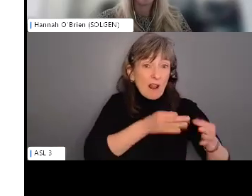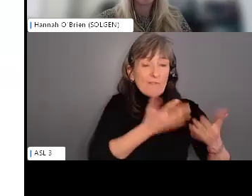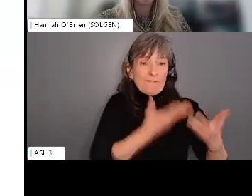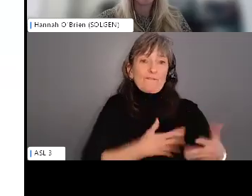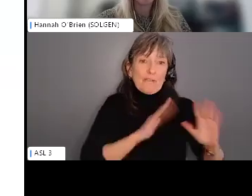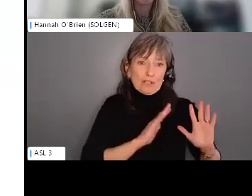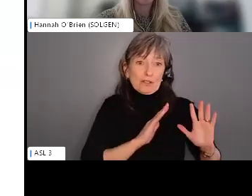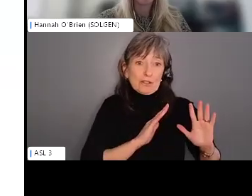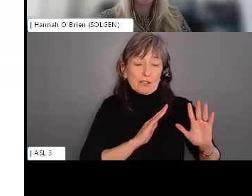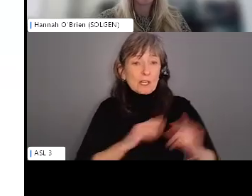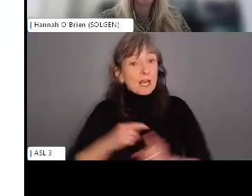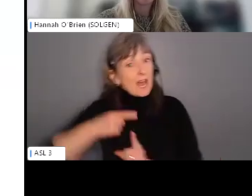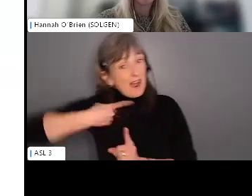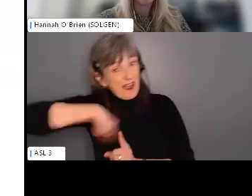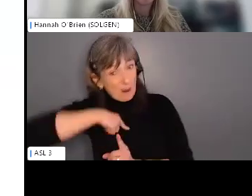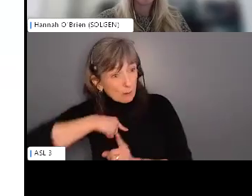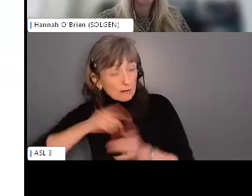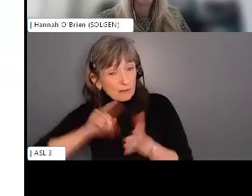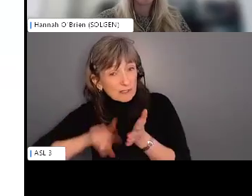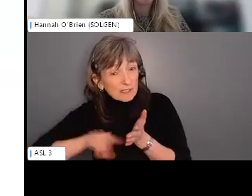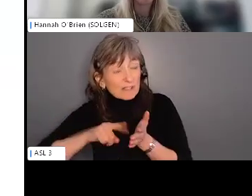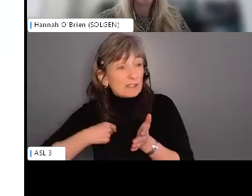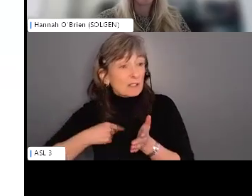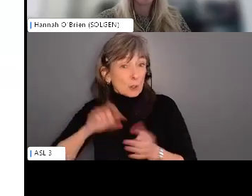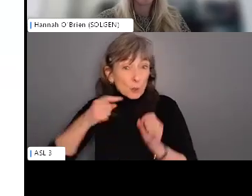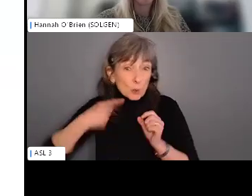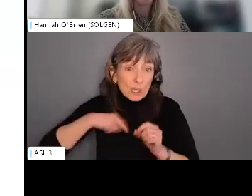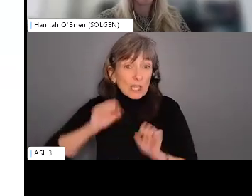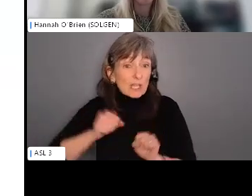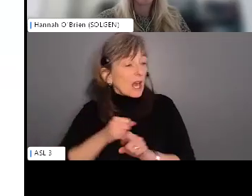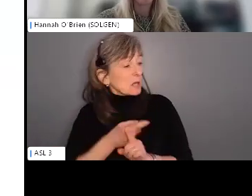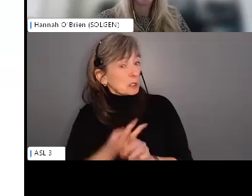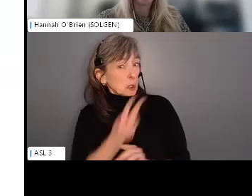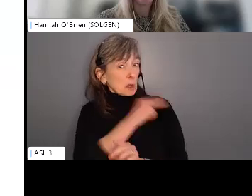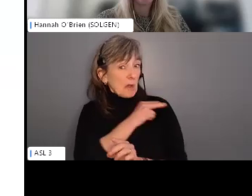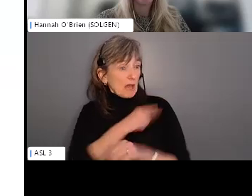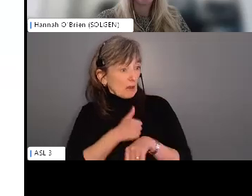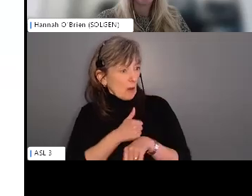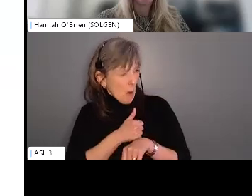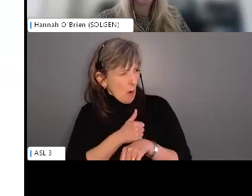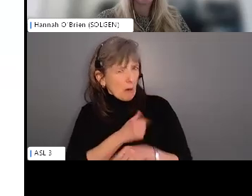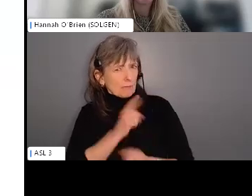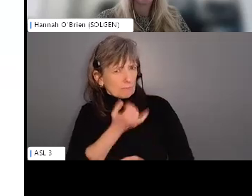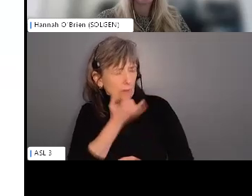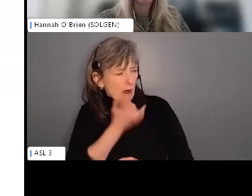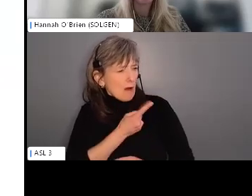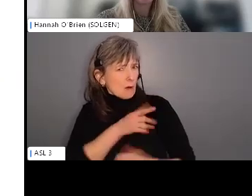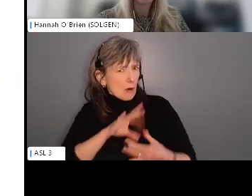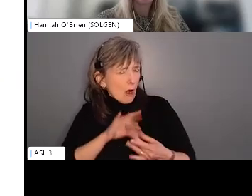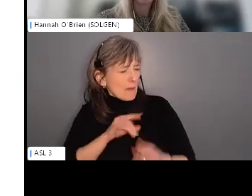assign blame, responsibility, or make comments on judicial outcome. And this is the same that applies